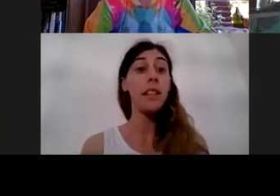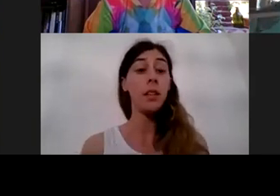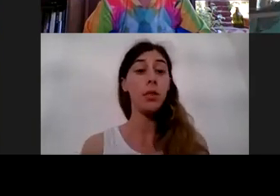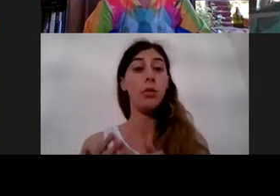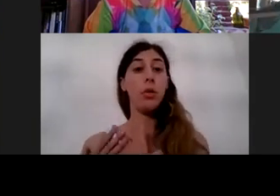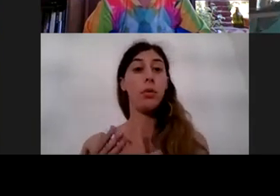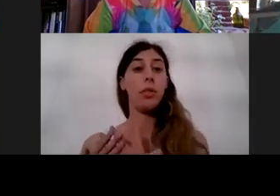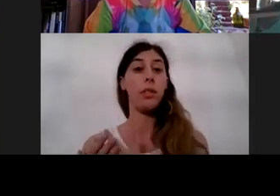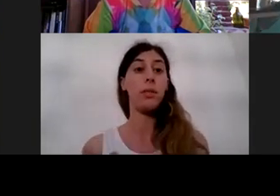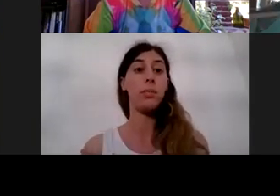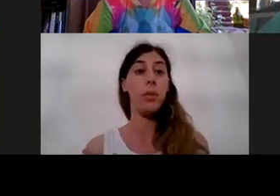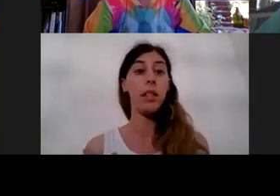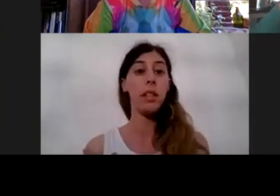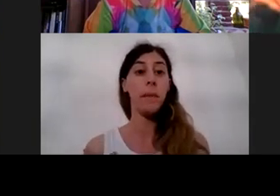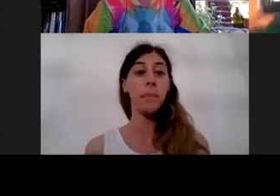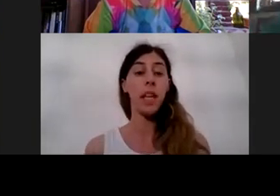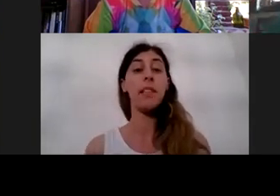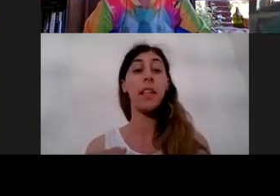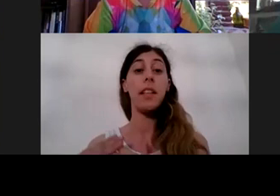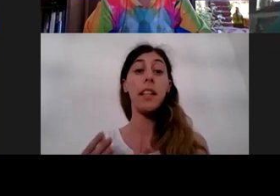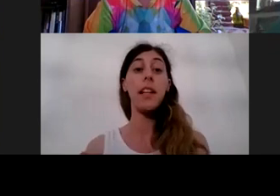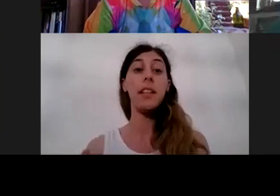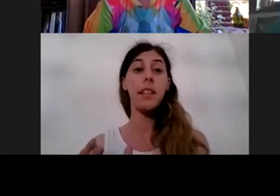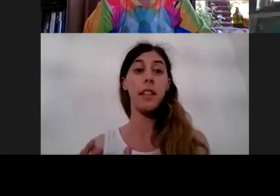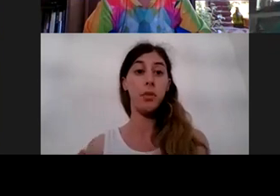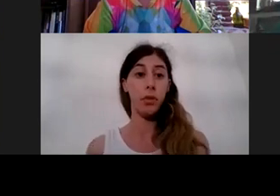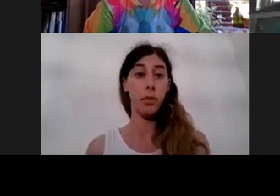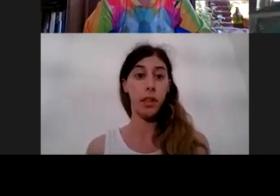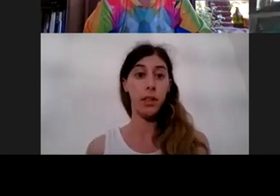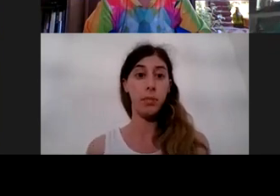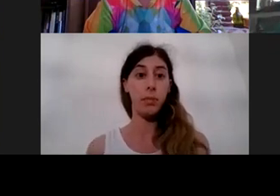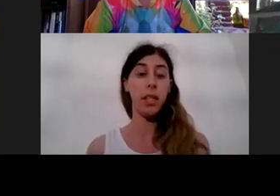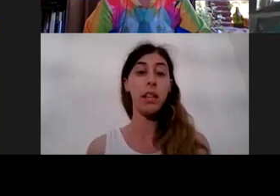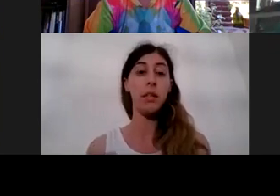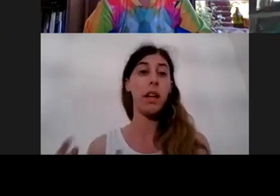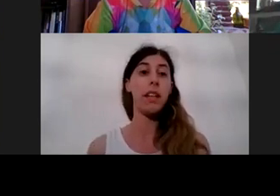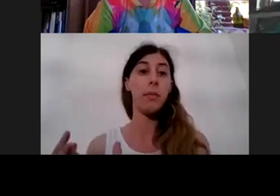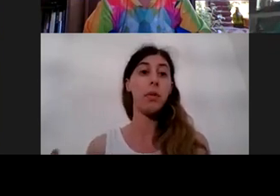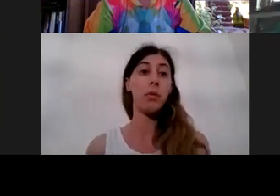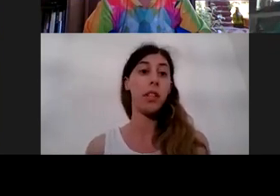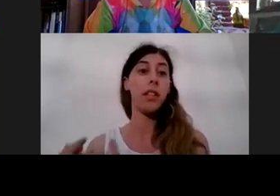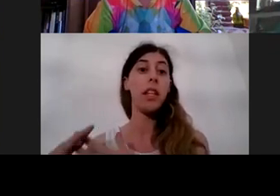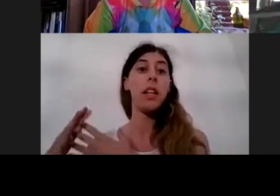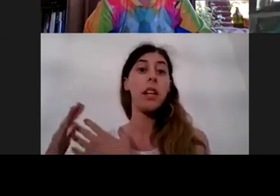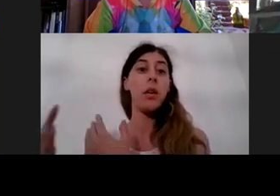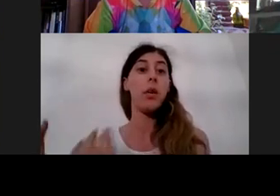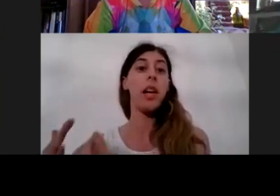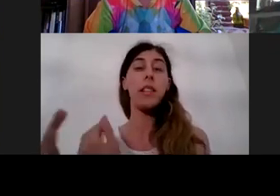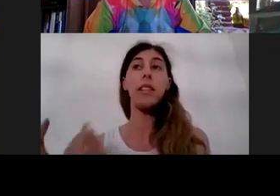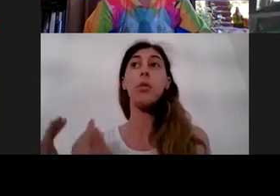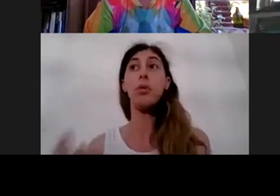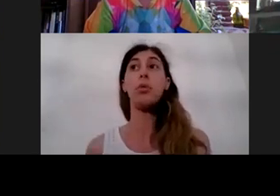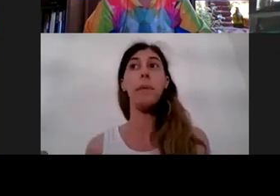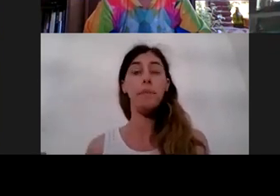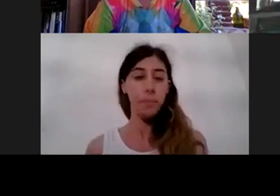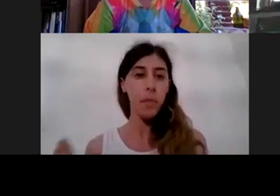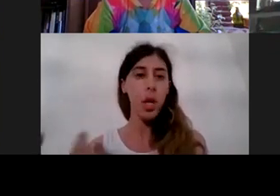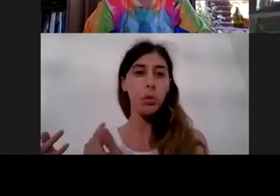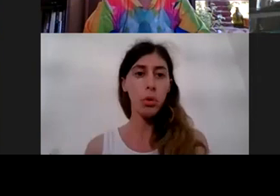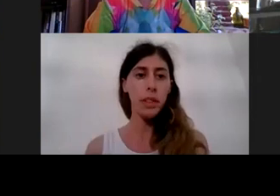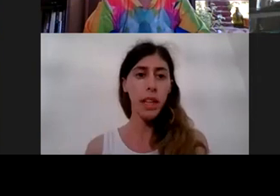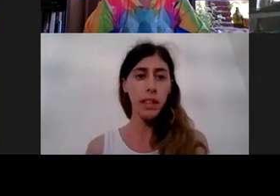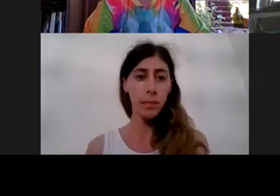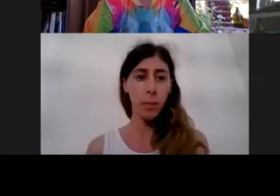be mistreated in the sense that it should not make a difference the race, or ethnicity, or